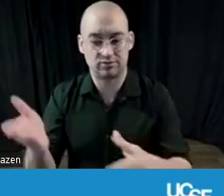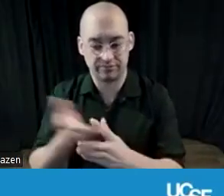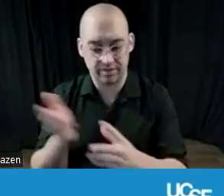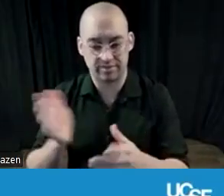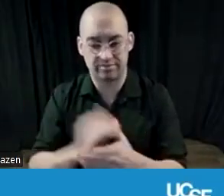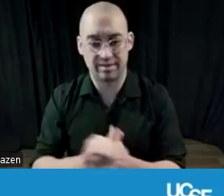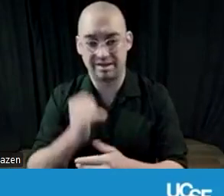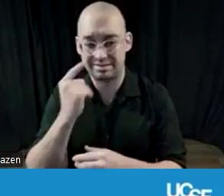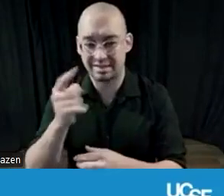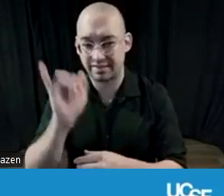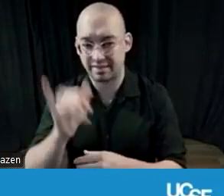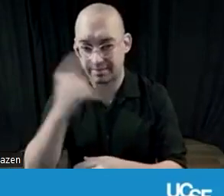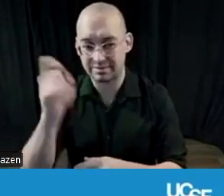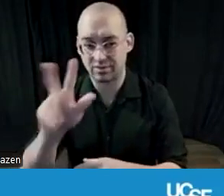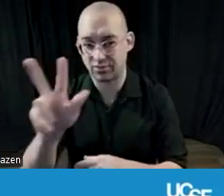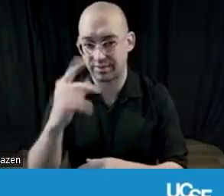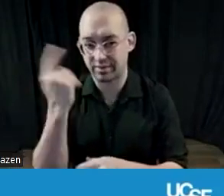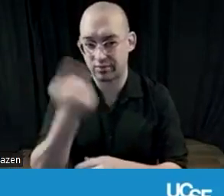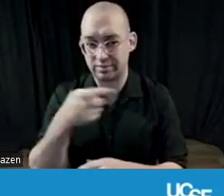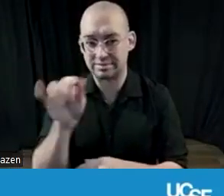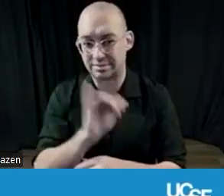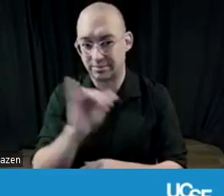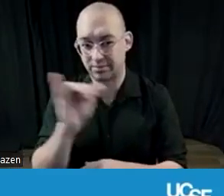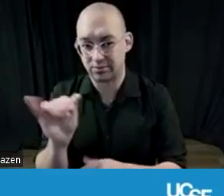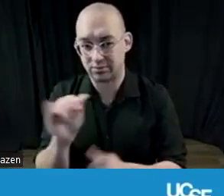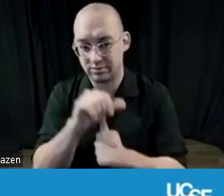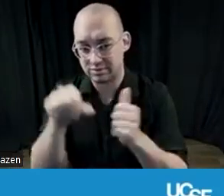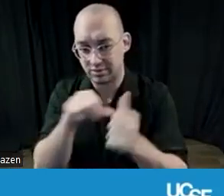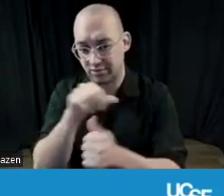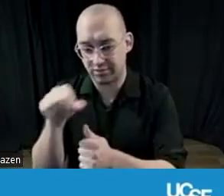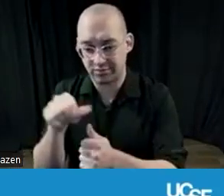that just because I think 3 of them look very, very similar to one another.